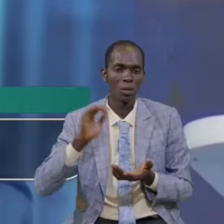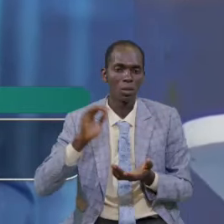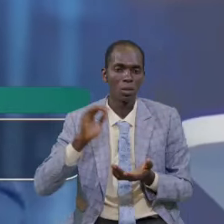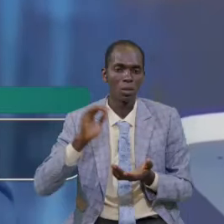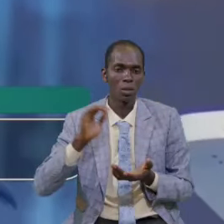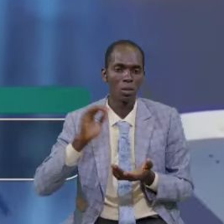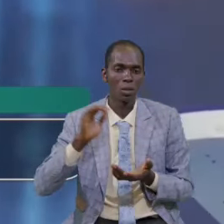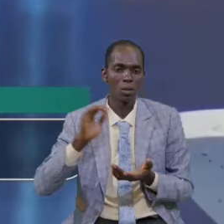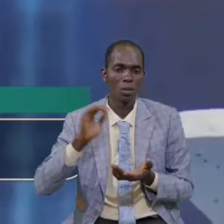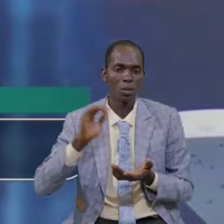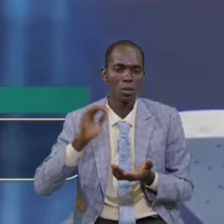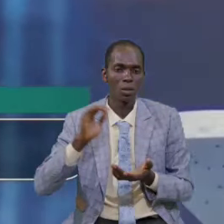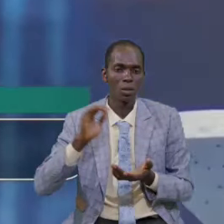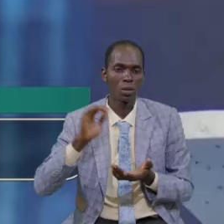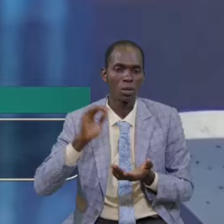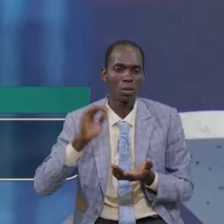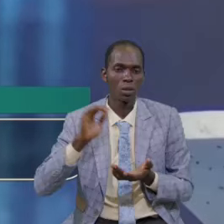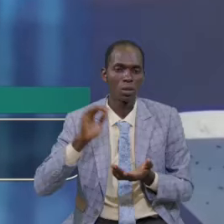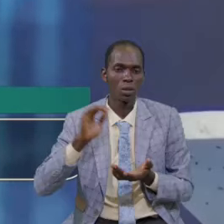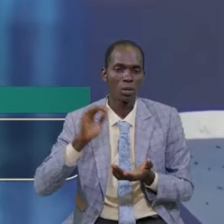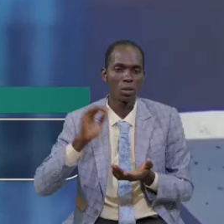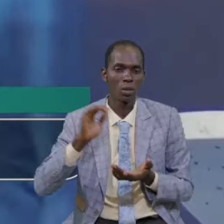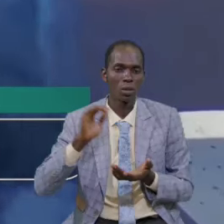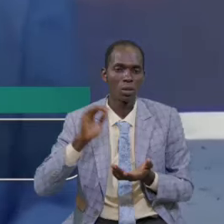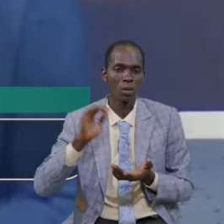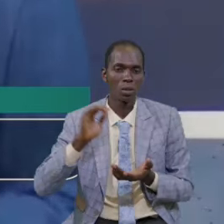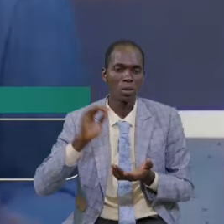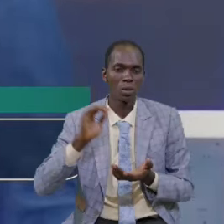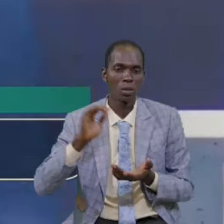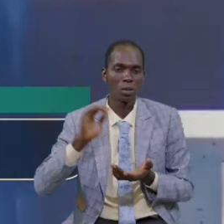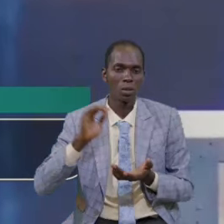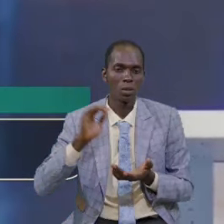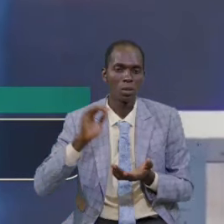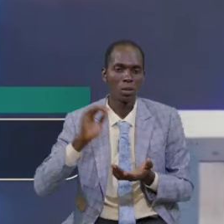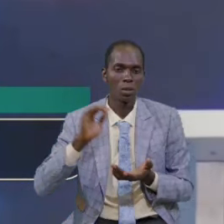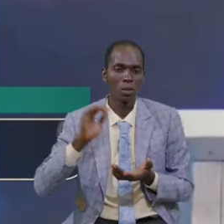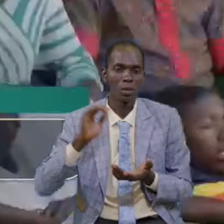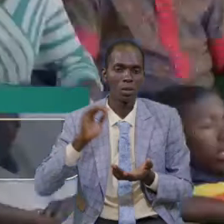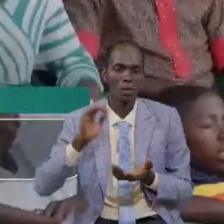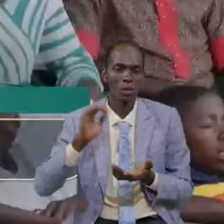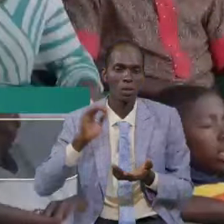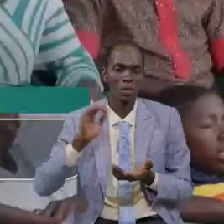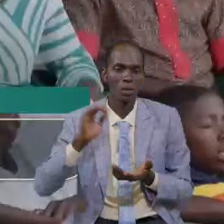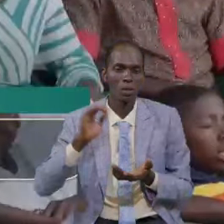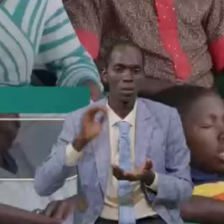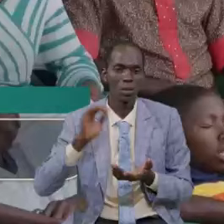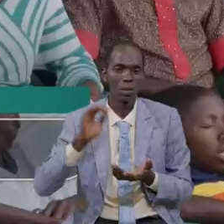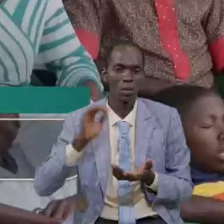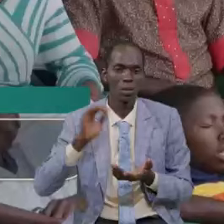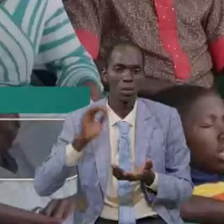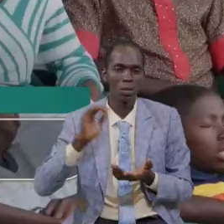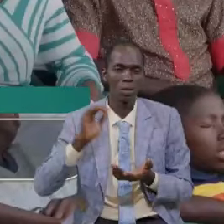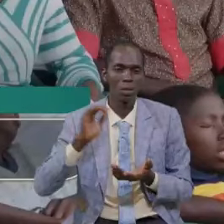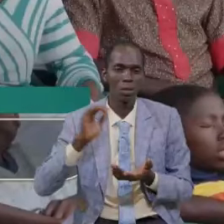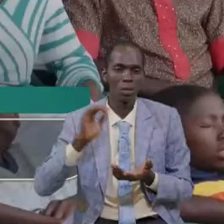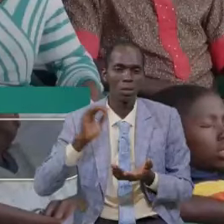up. The miscreants in your life that will say, let's go and play, you read too much, let's go and do this,